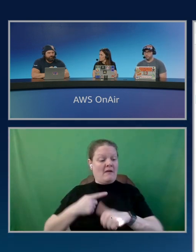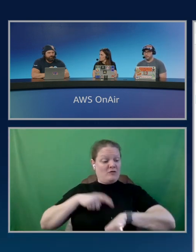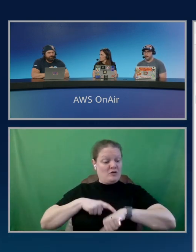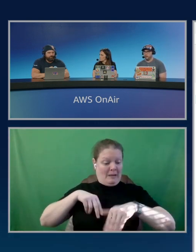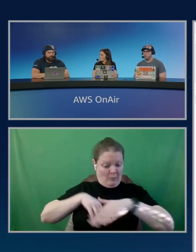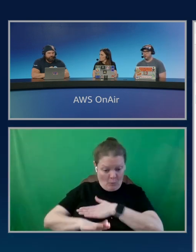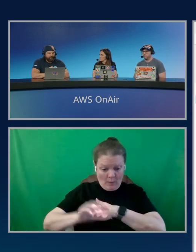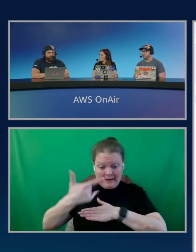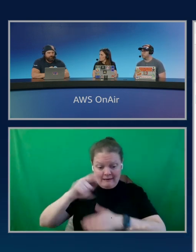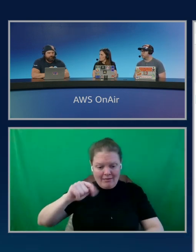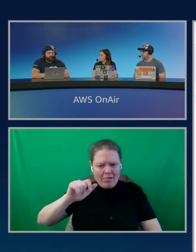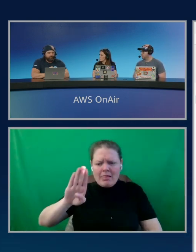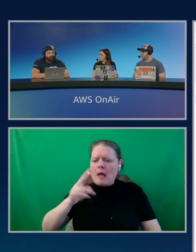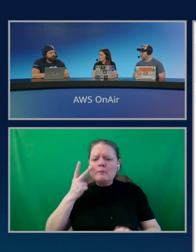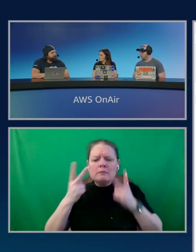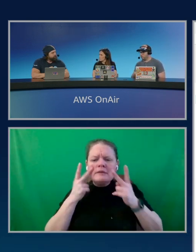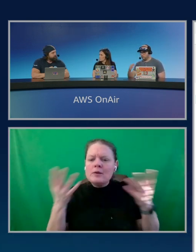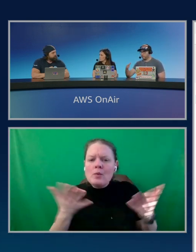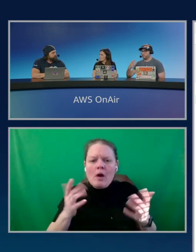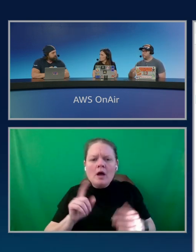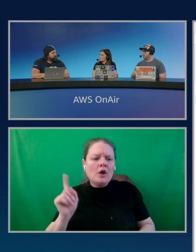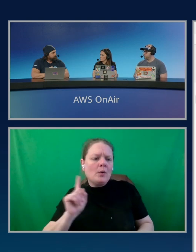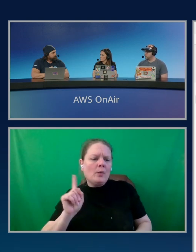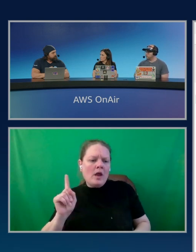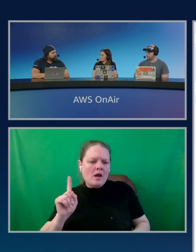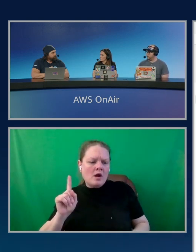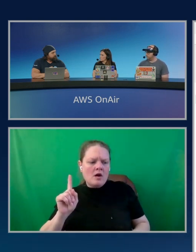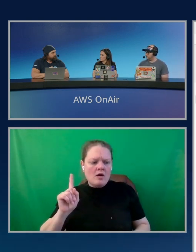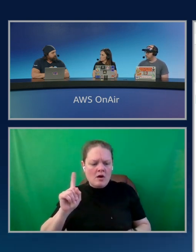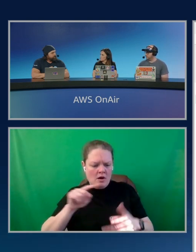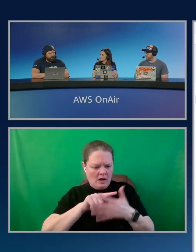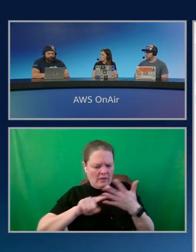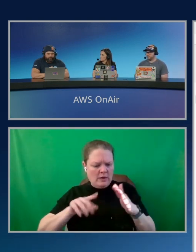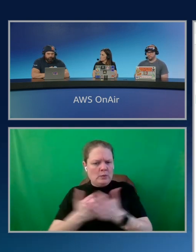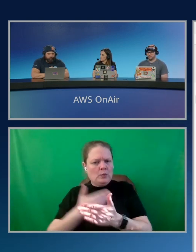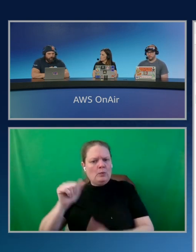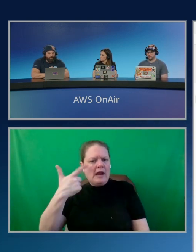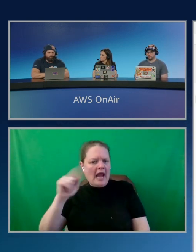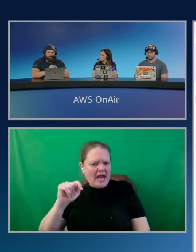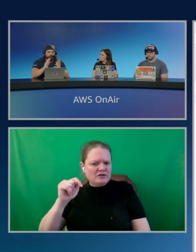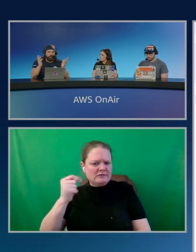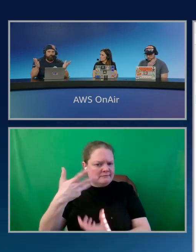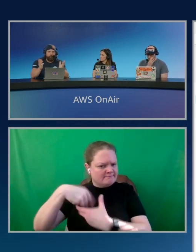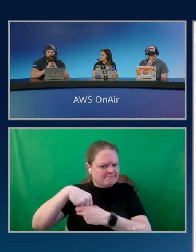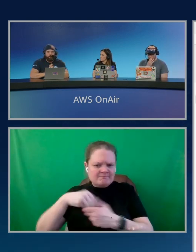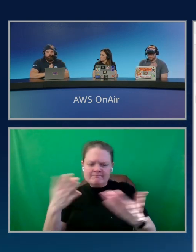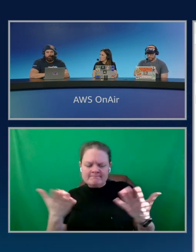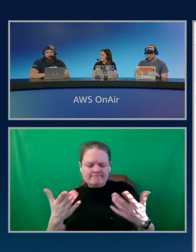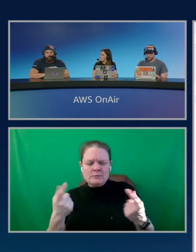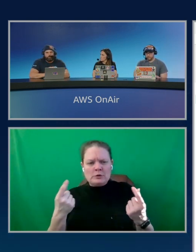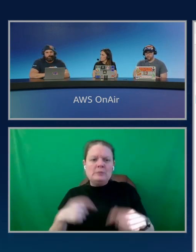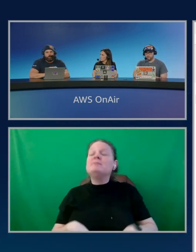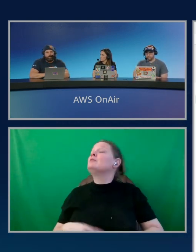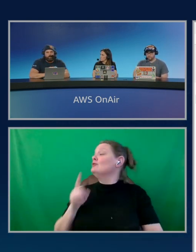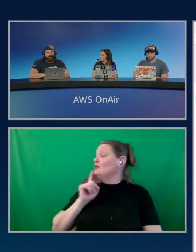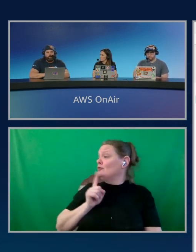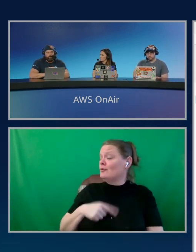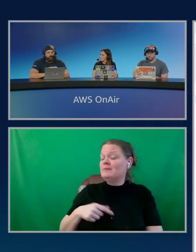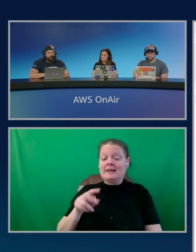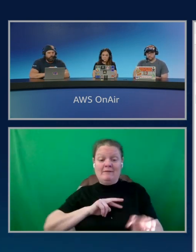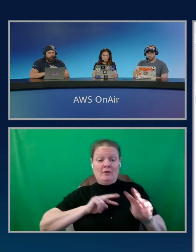am I looking at and where are these new agents fit in? Yeah, sure. So if you're viewing the screen